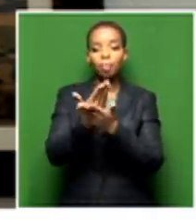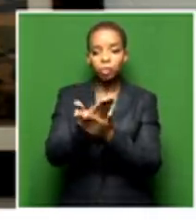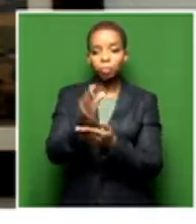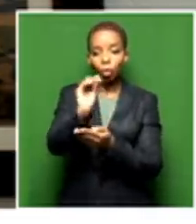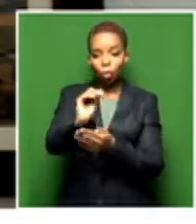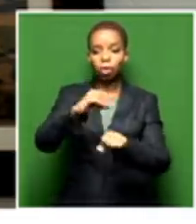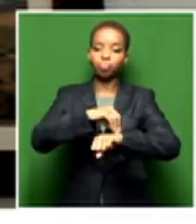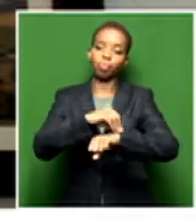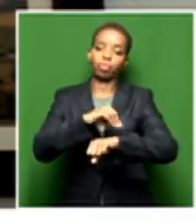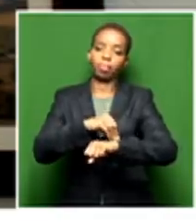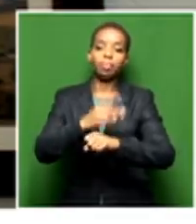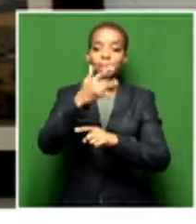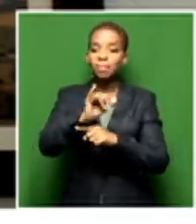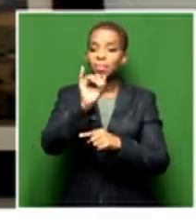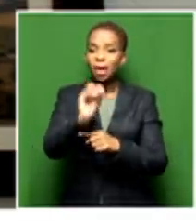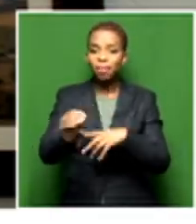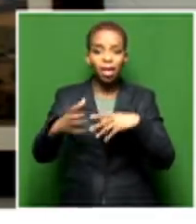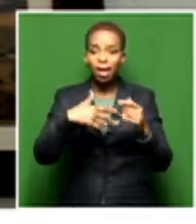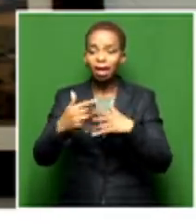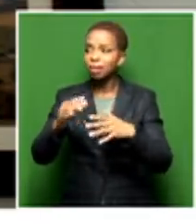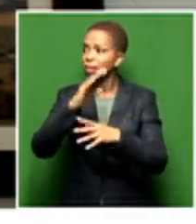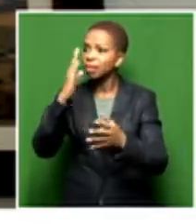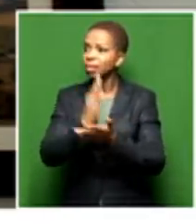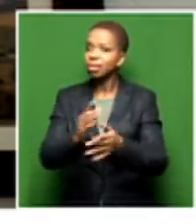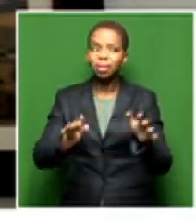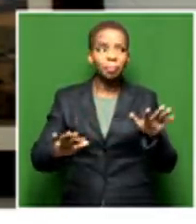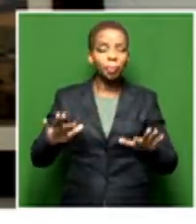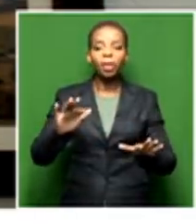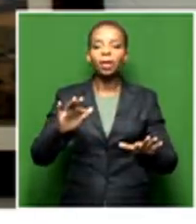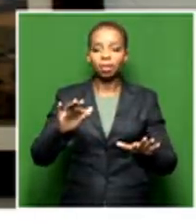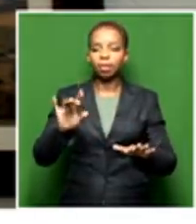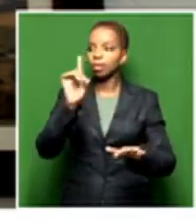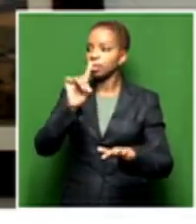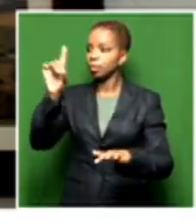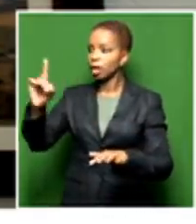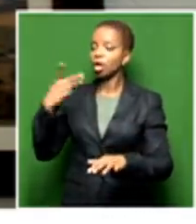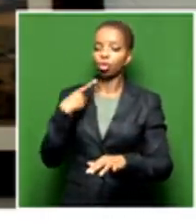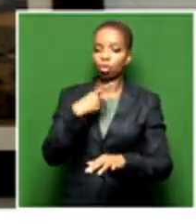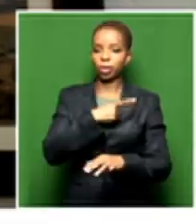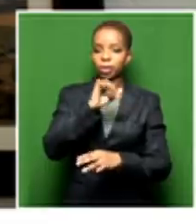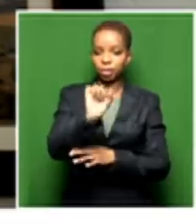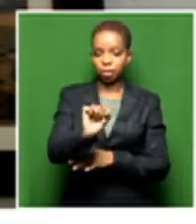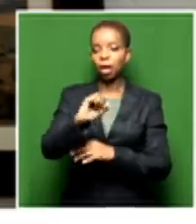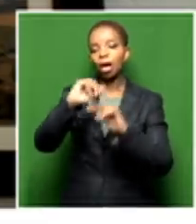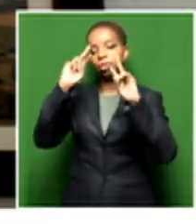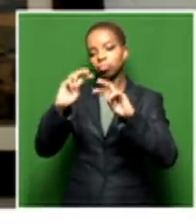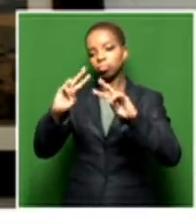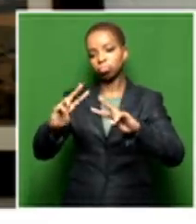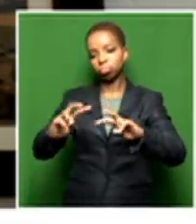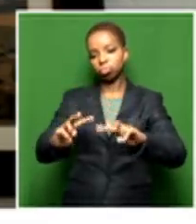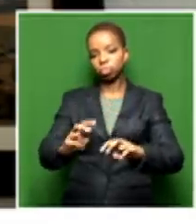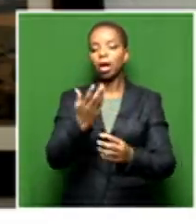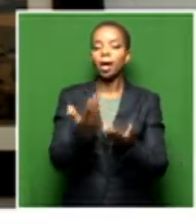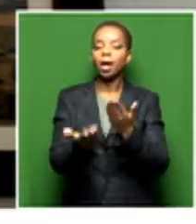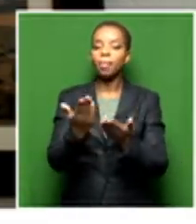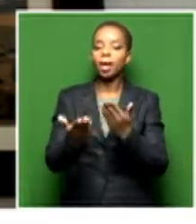fact, if you're ever in any doubt, you should go through your medical doctor and let them just check it out and see what the reason is. It could be a